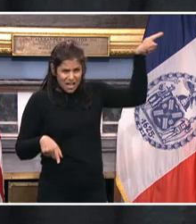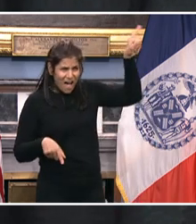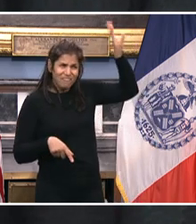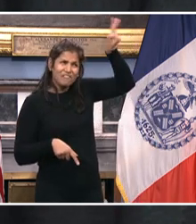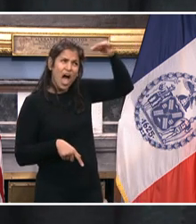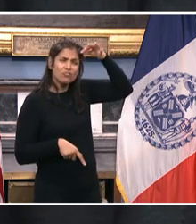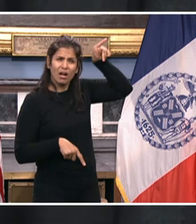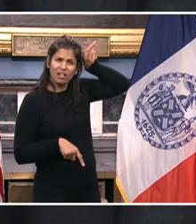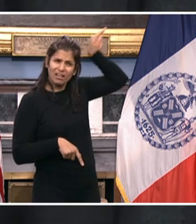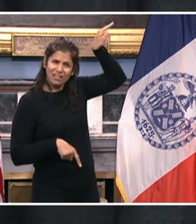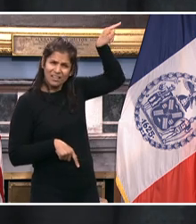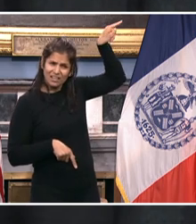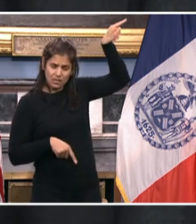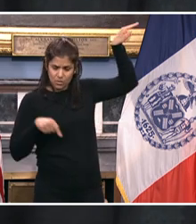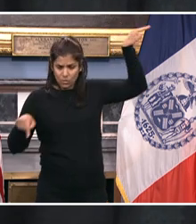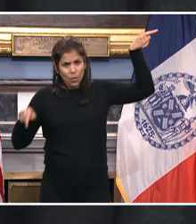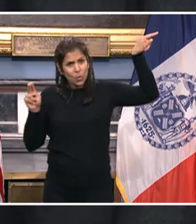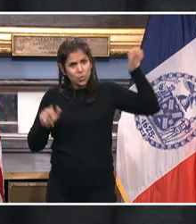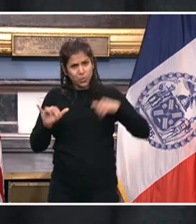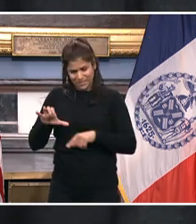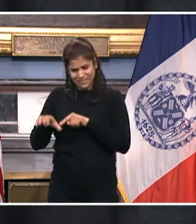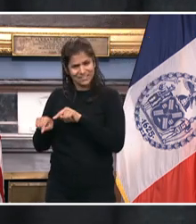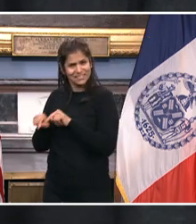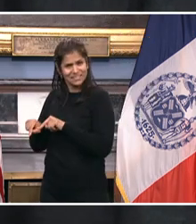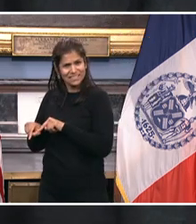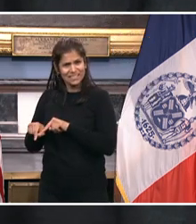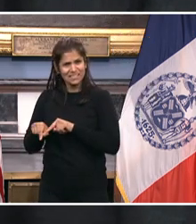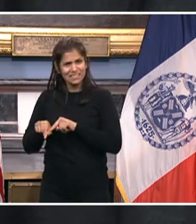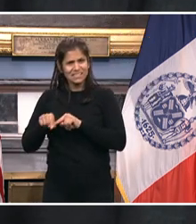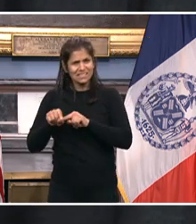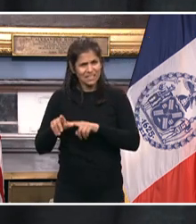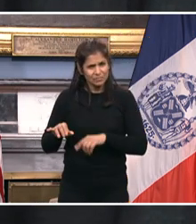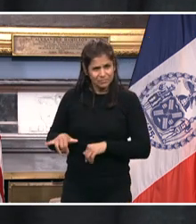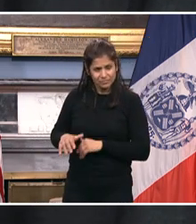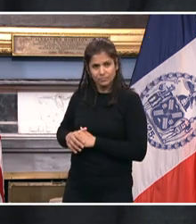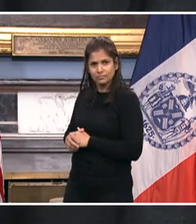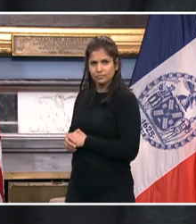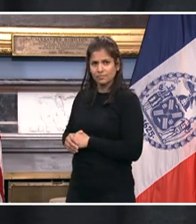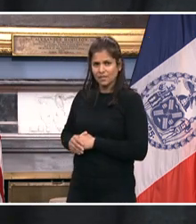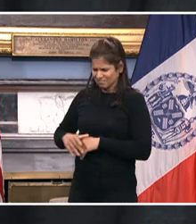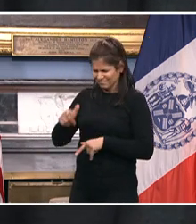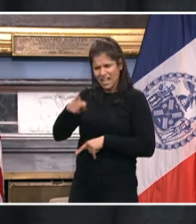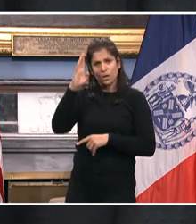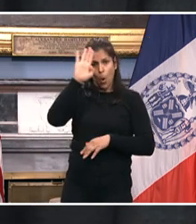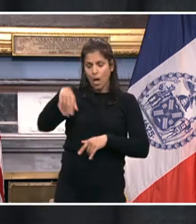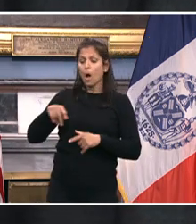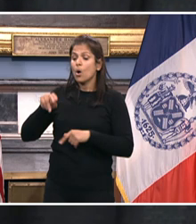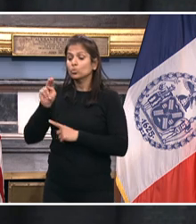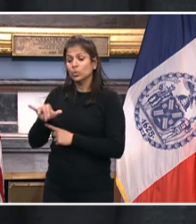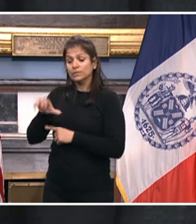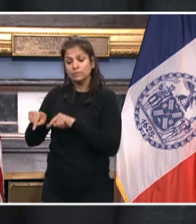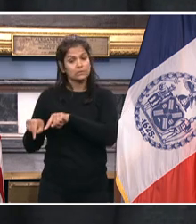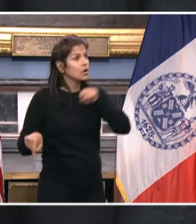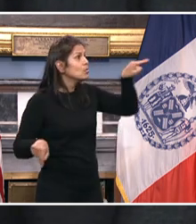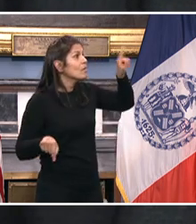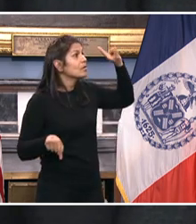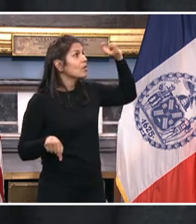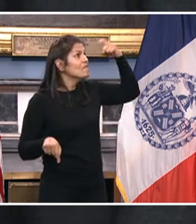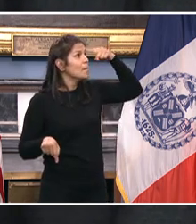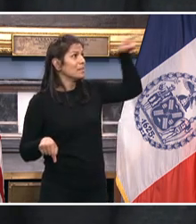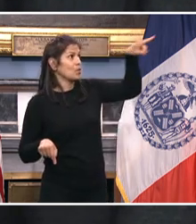models created? So I guarantee you we were not using the same models as the White House.